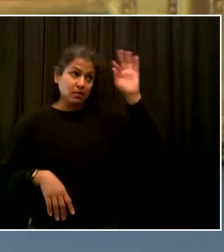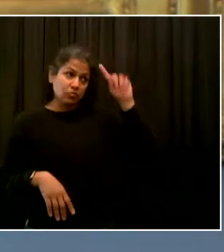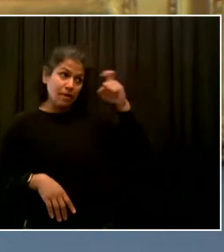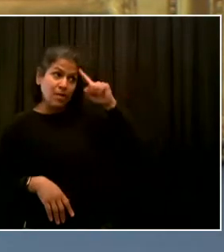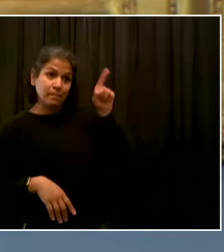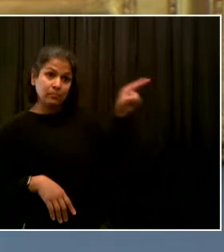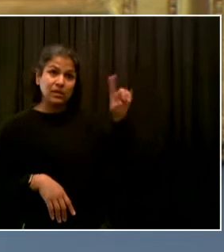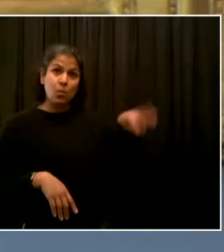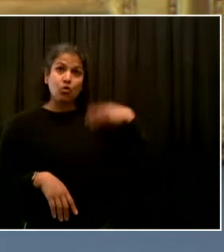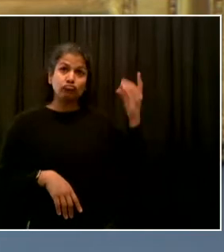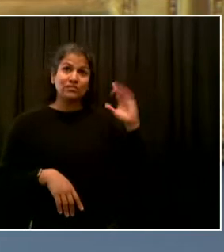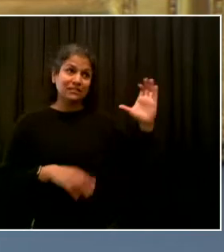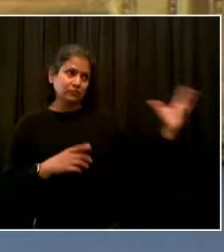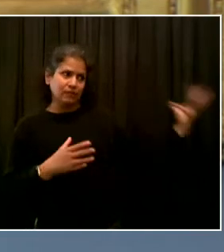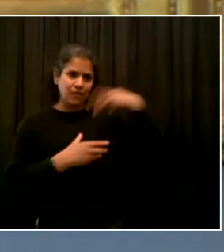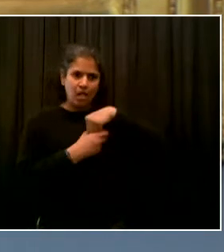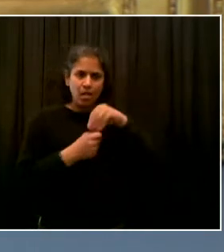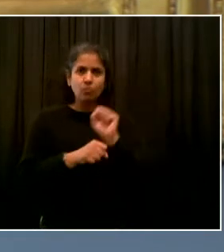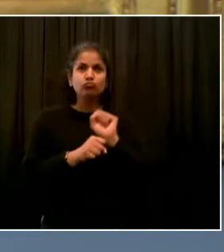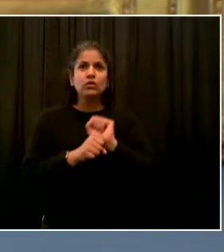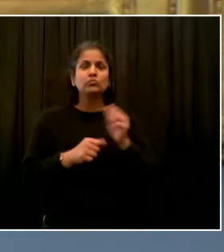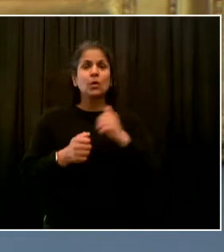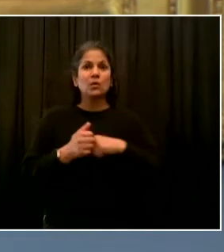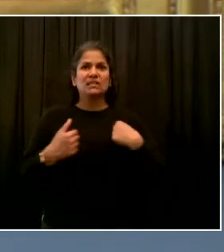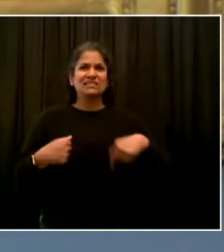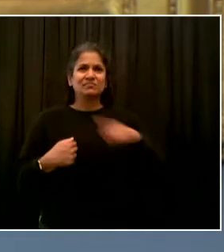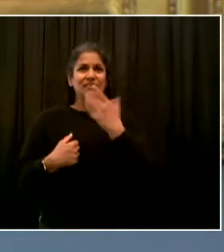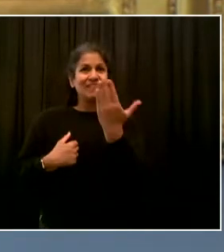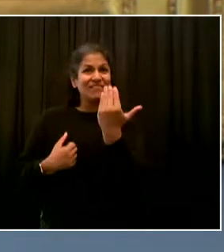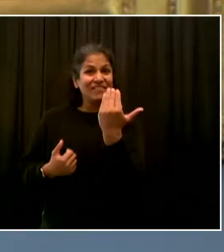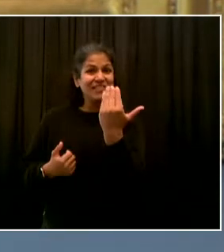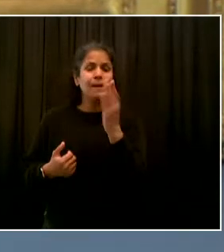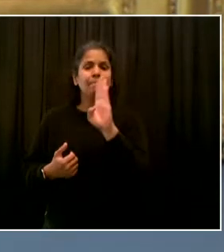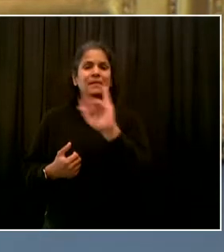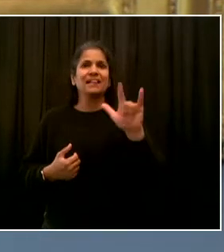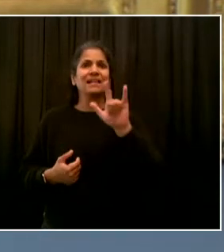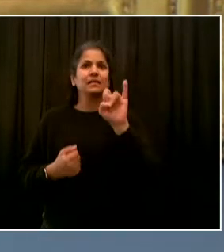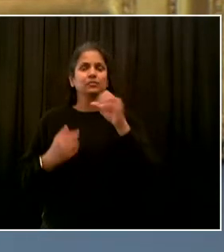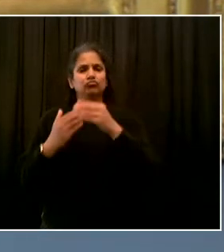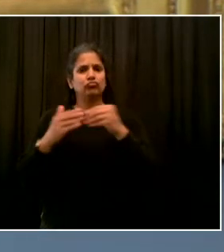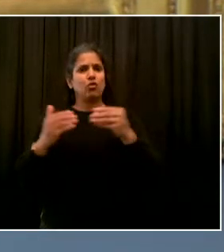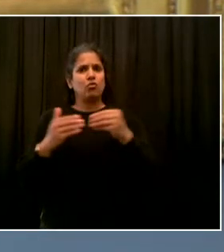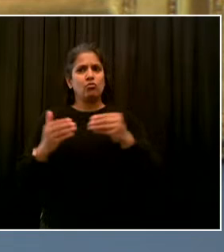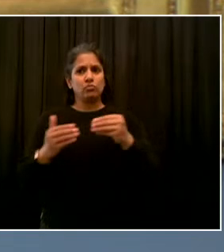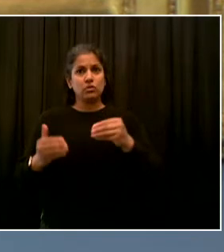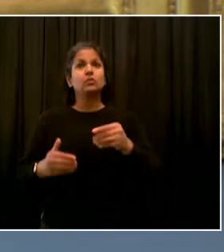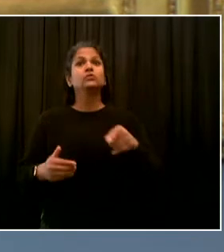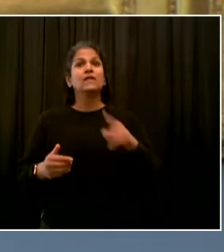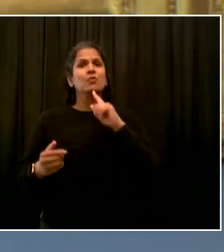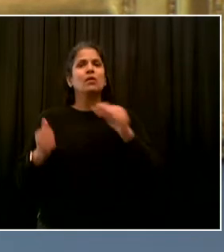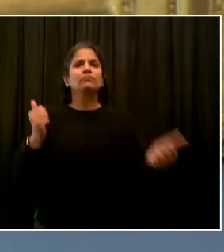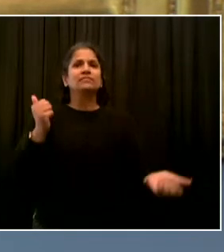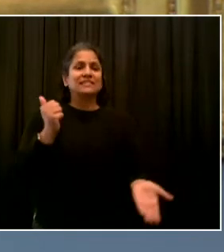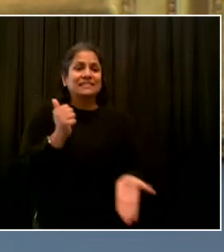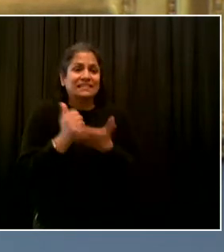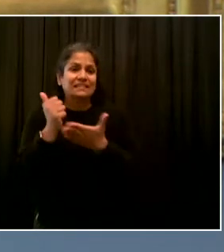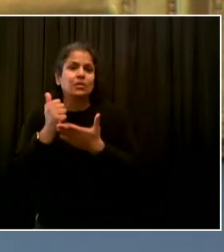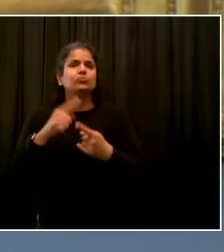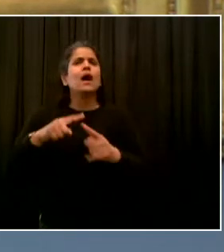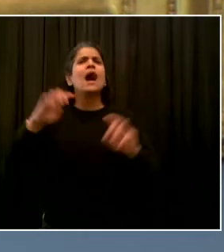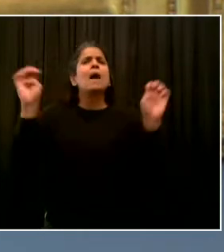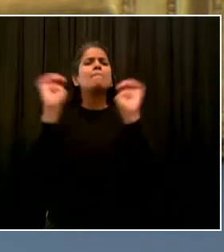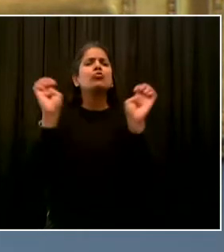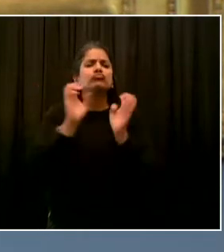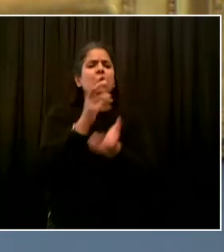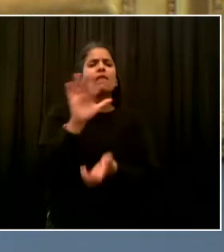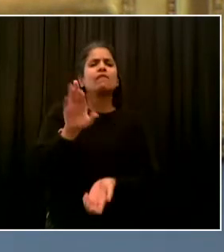$15 billion that we're trying to get to come to assist in this emergency funding that's going to play a vital role